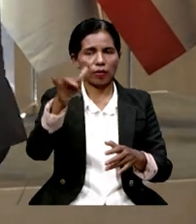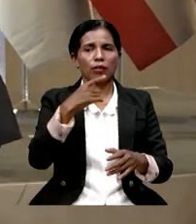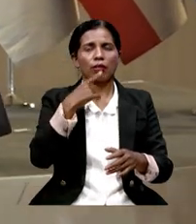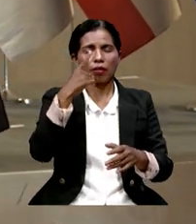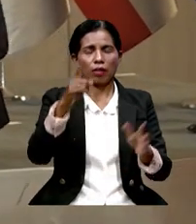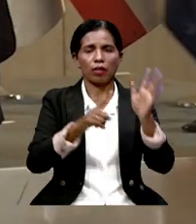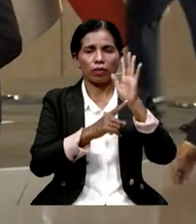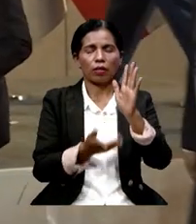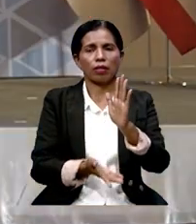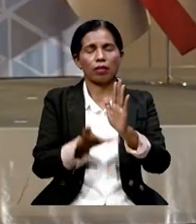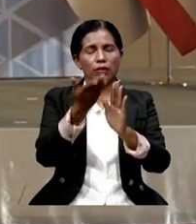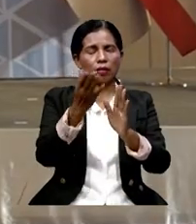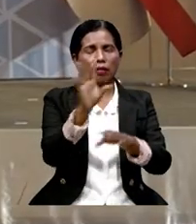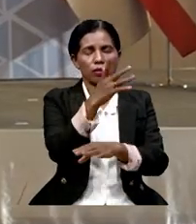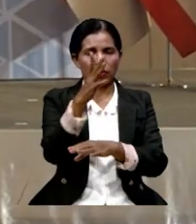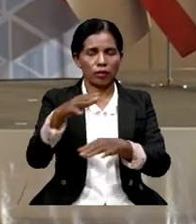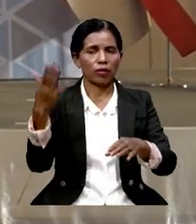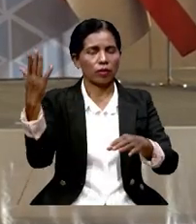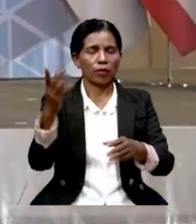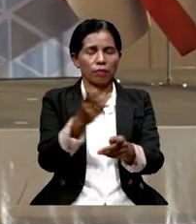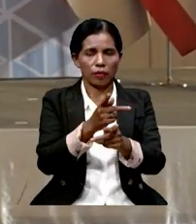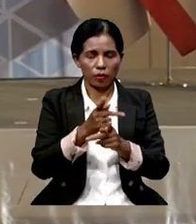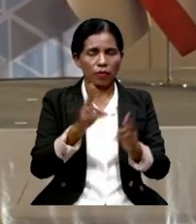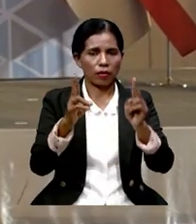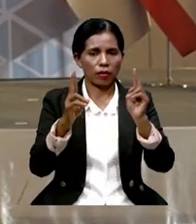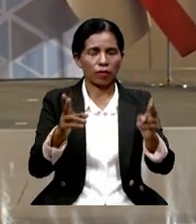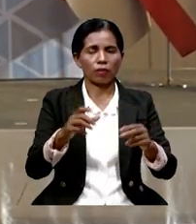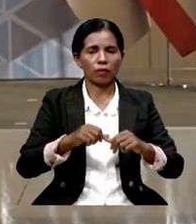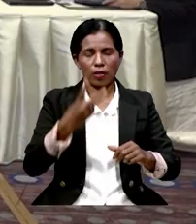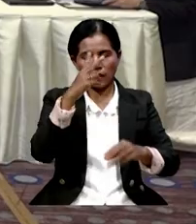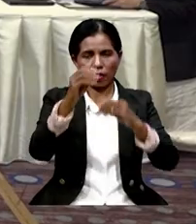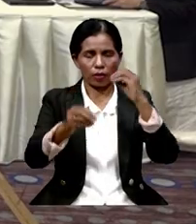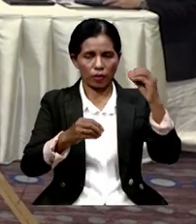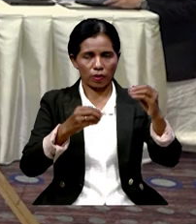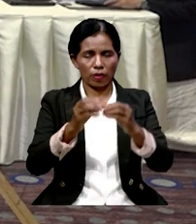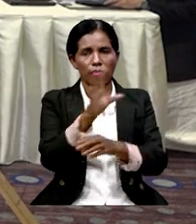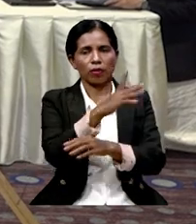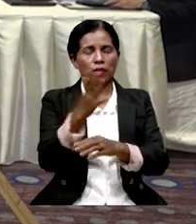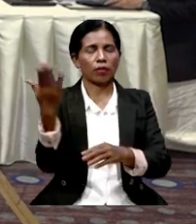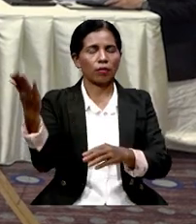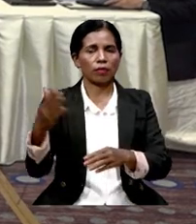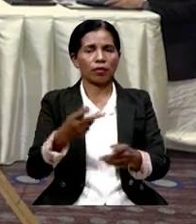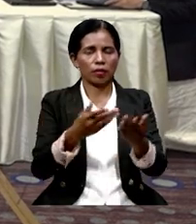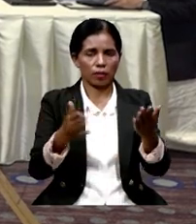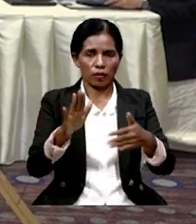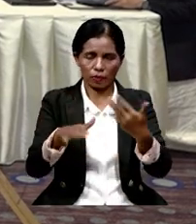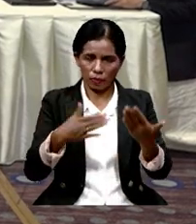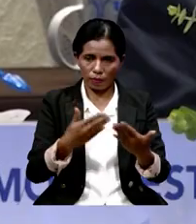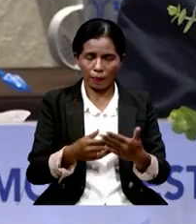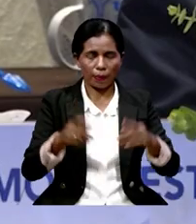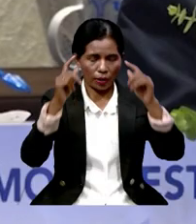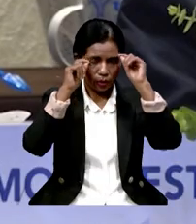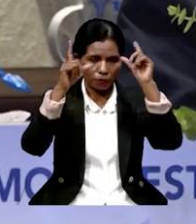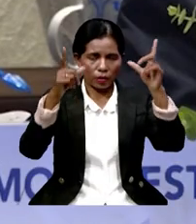hasai forças estão florestal nien e a proteção ho lais, odit controla veículo florestal no pecuária. Tmor-Leste